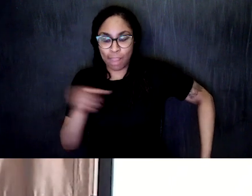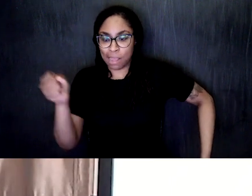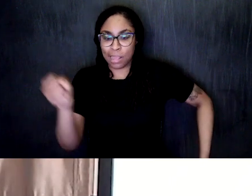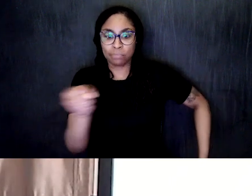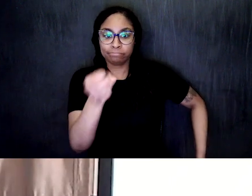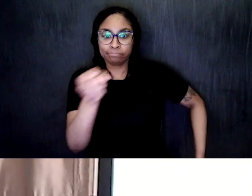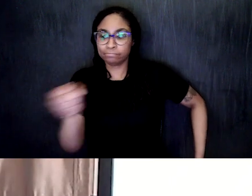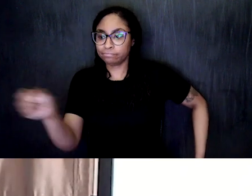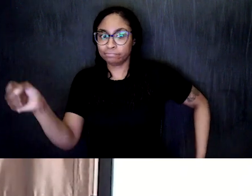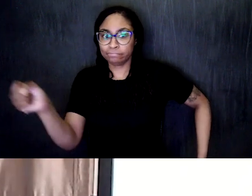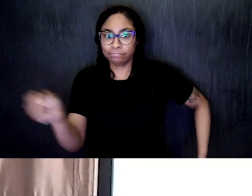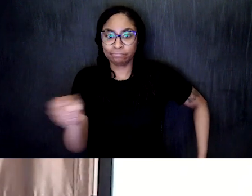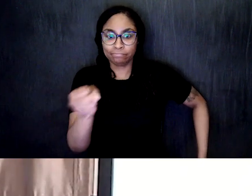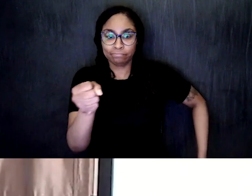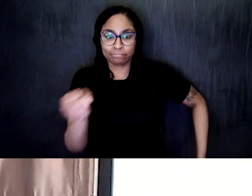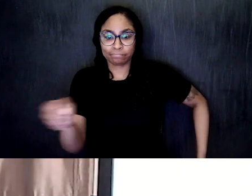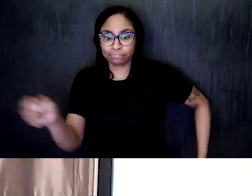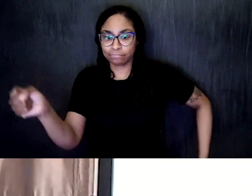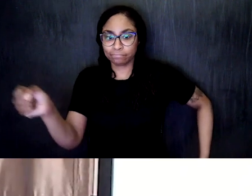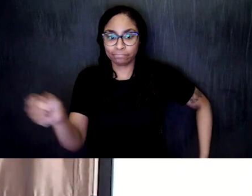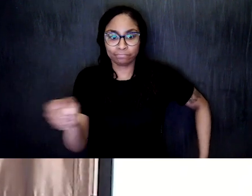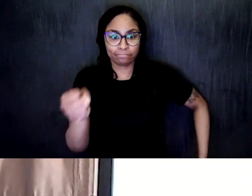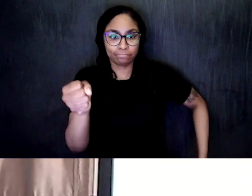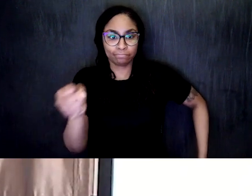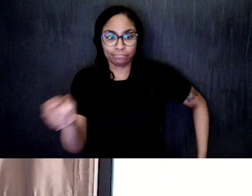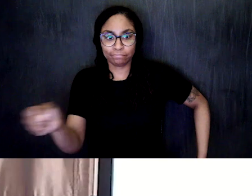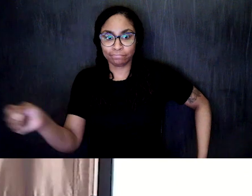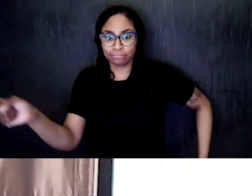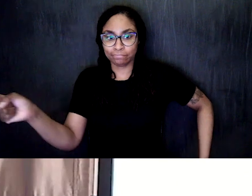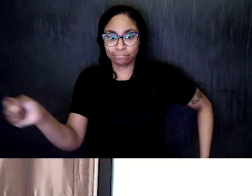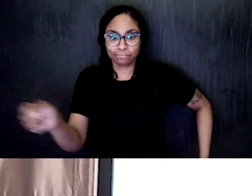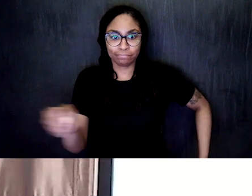little swaying side to side.